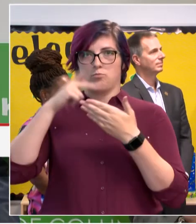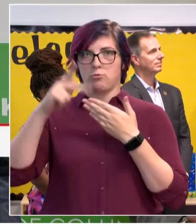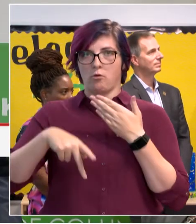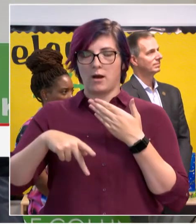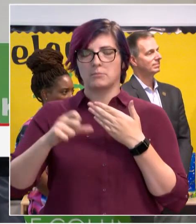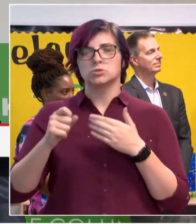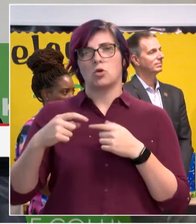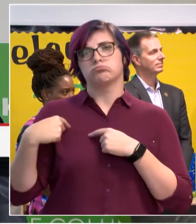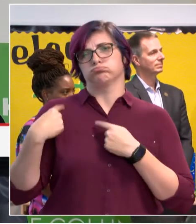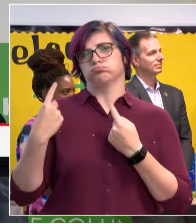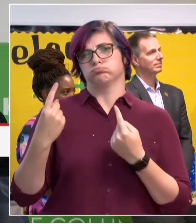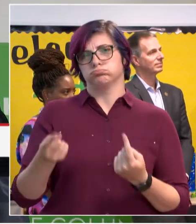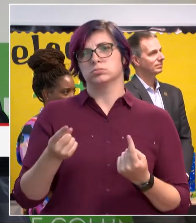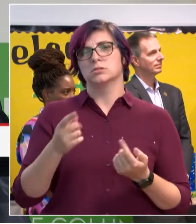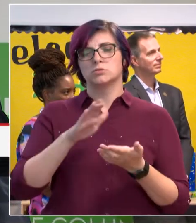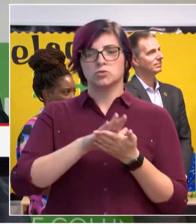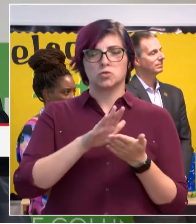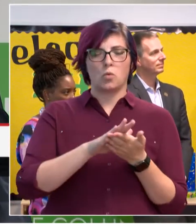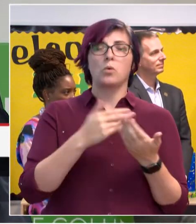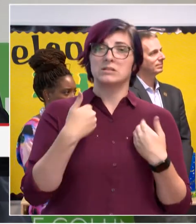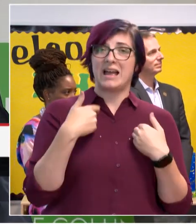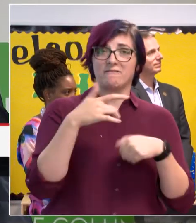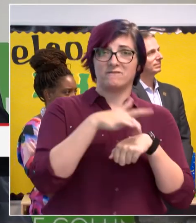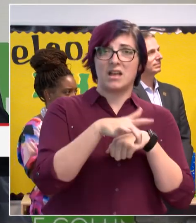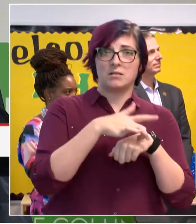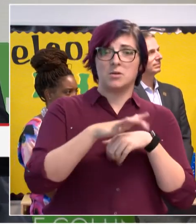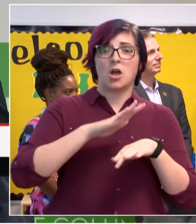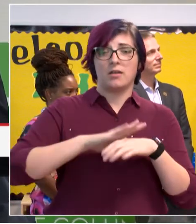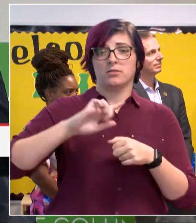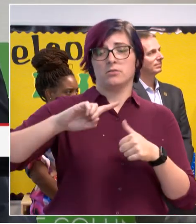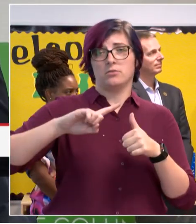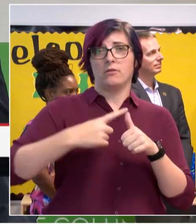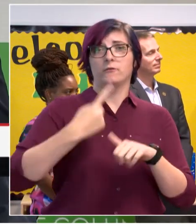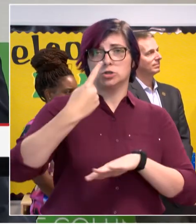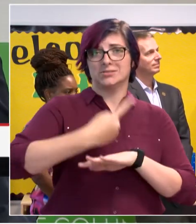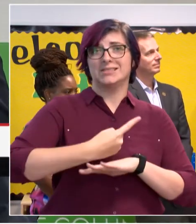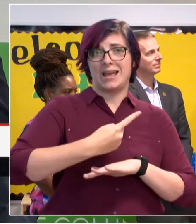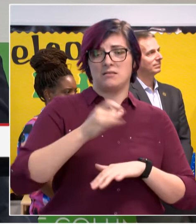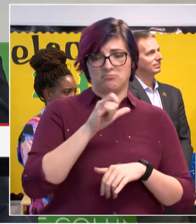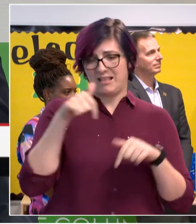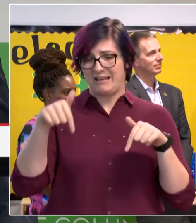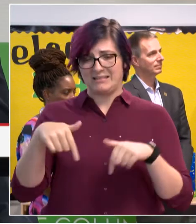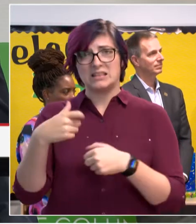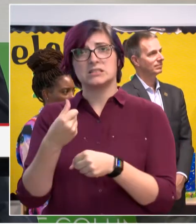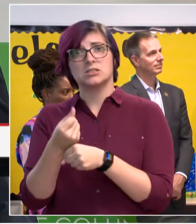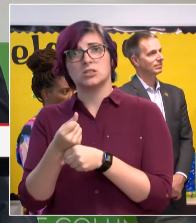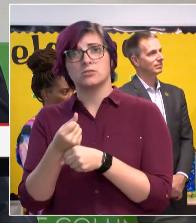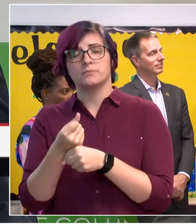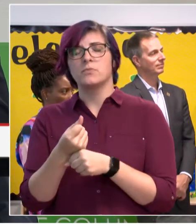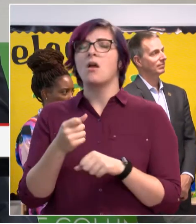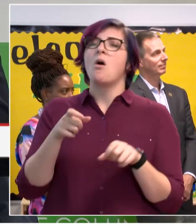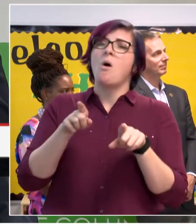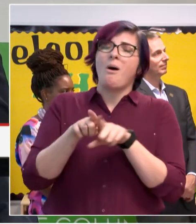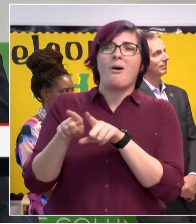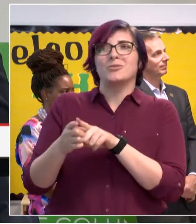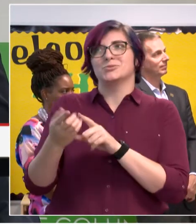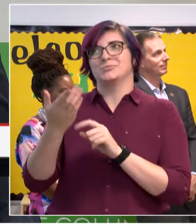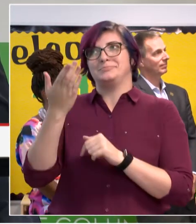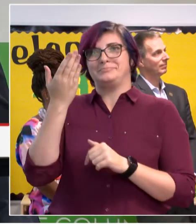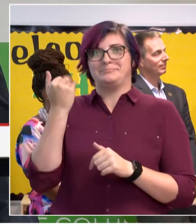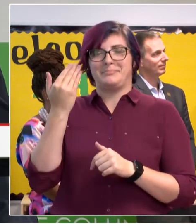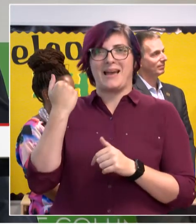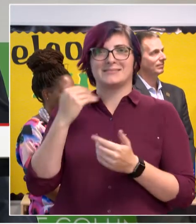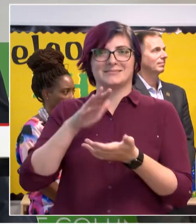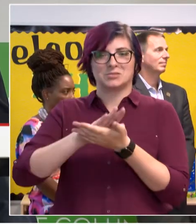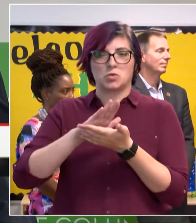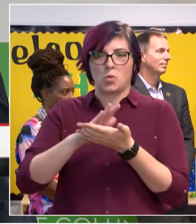historically there have been schools that have had seats opening day, as we have this school year, but there also historically have been schools that don't have any